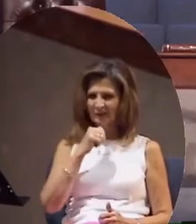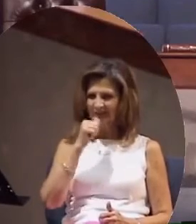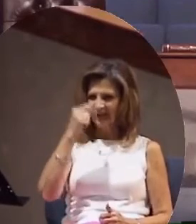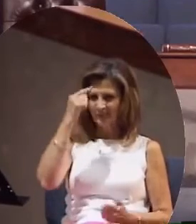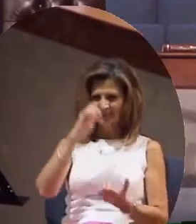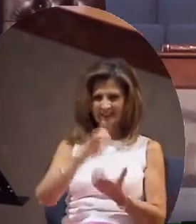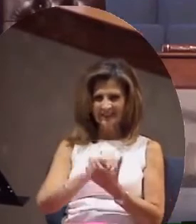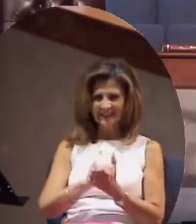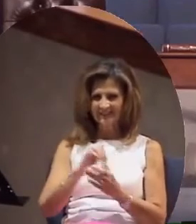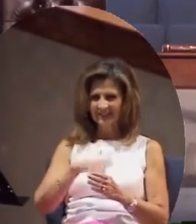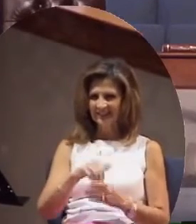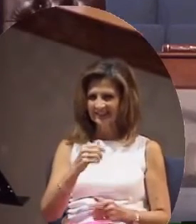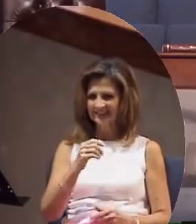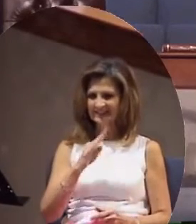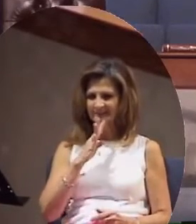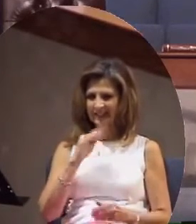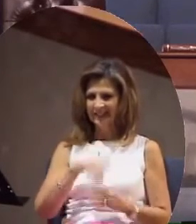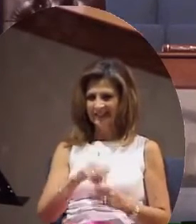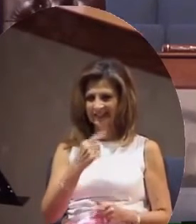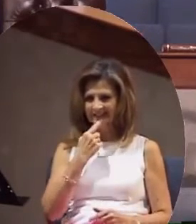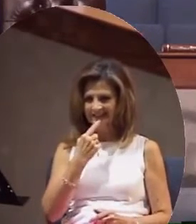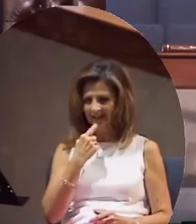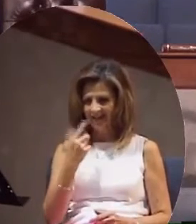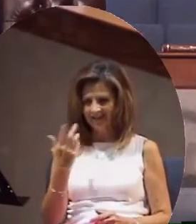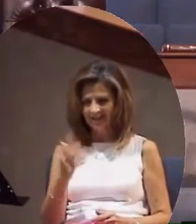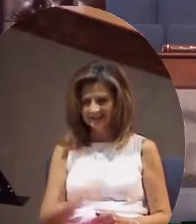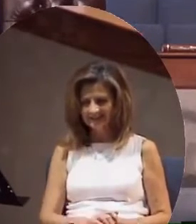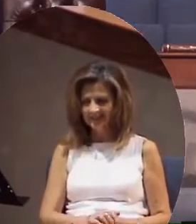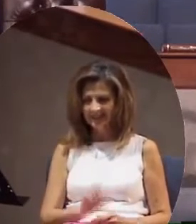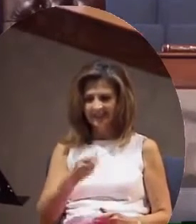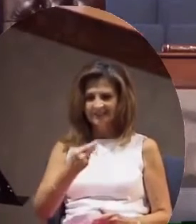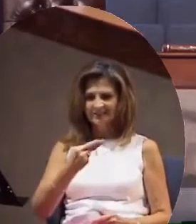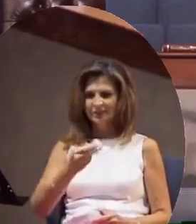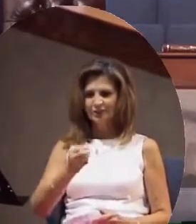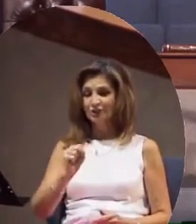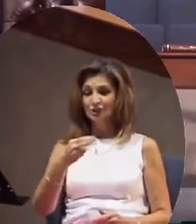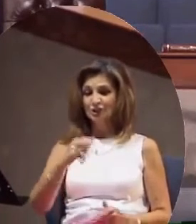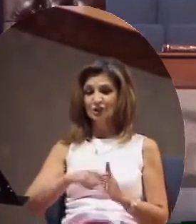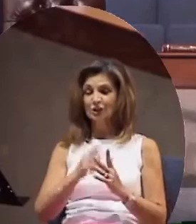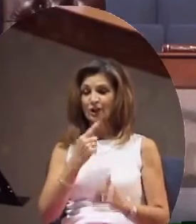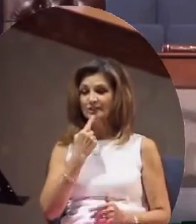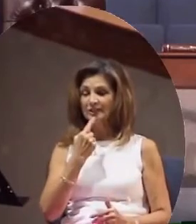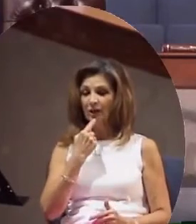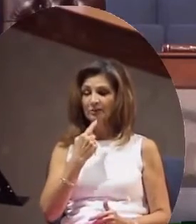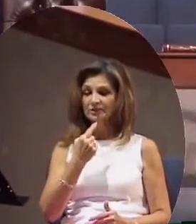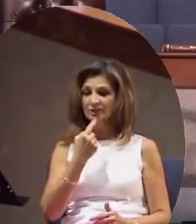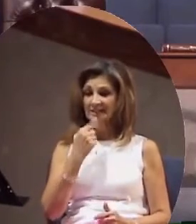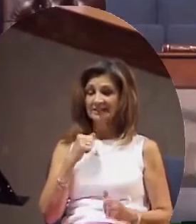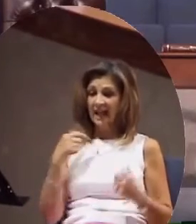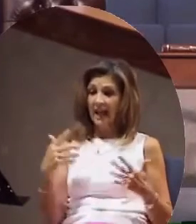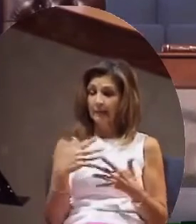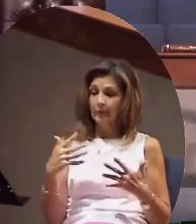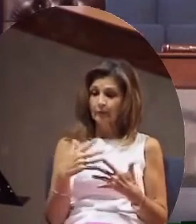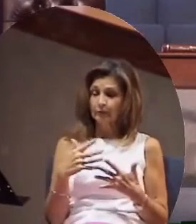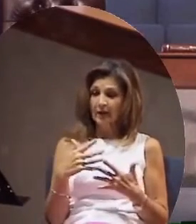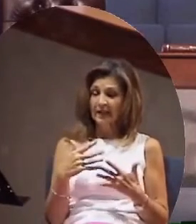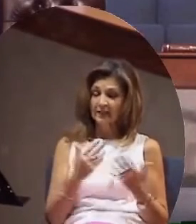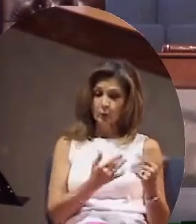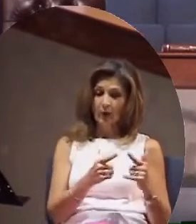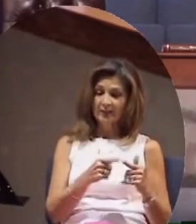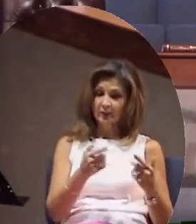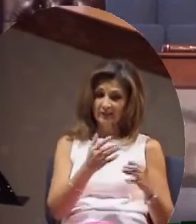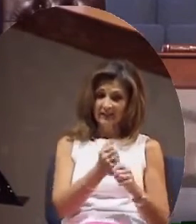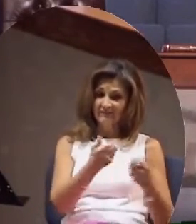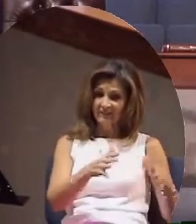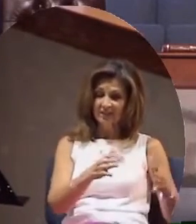other folks like that except down there where I'm at. And she started talking, and she said, preacher, I'm afraid to wait till you get done.